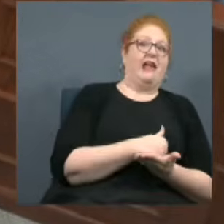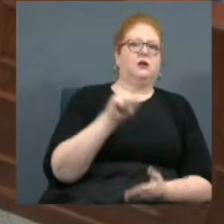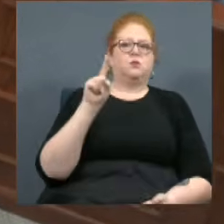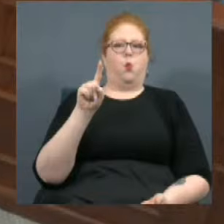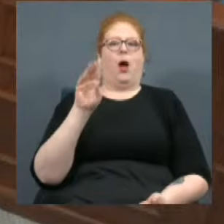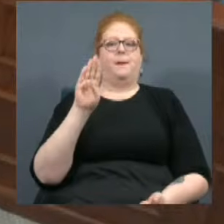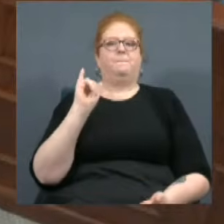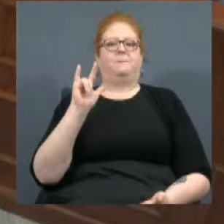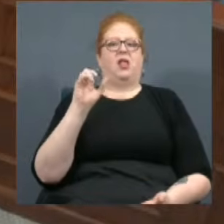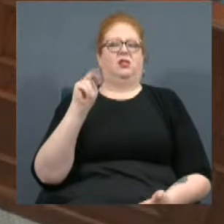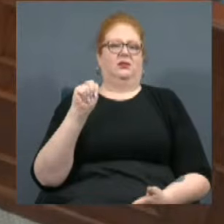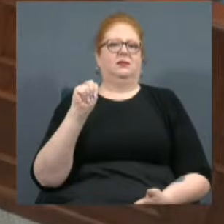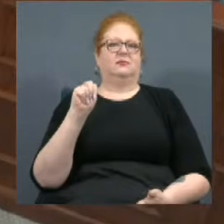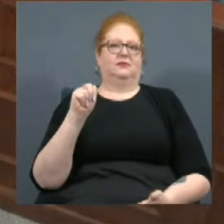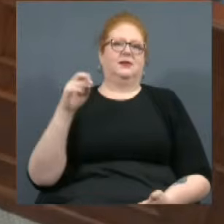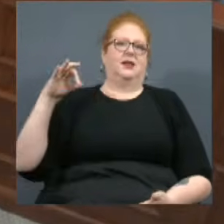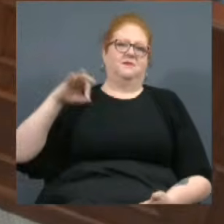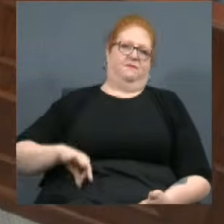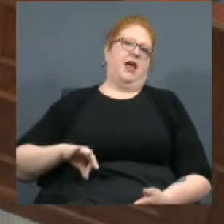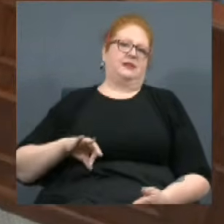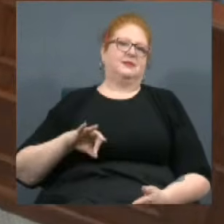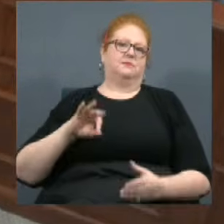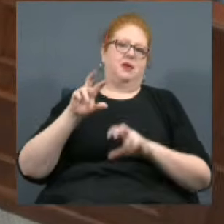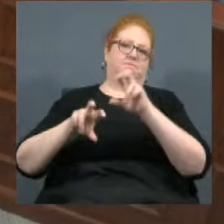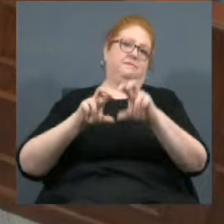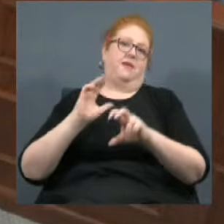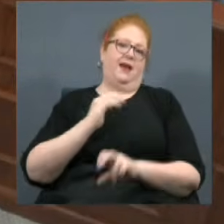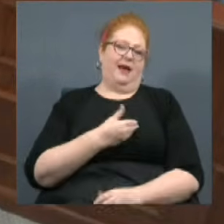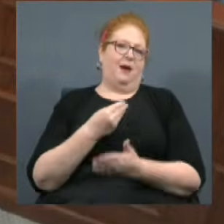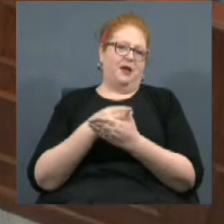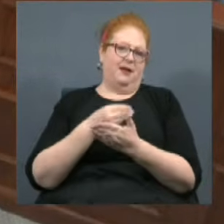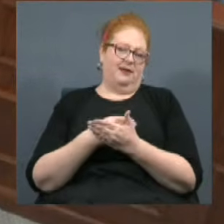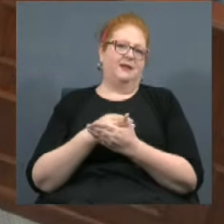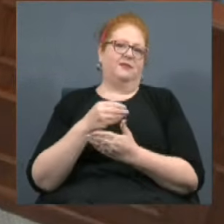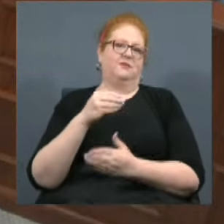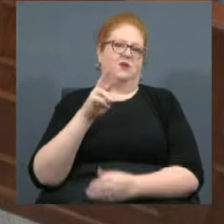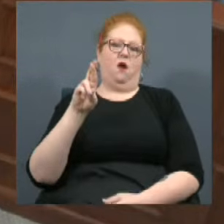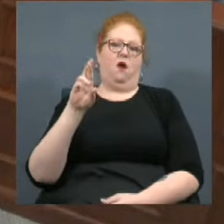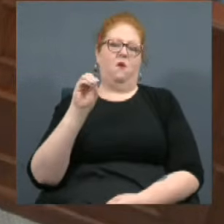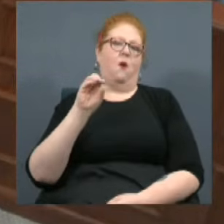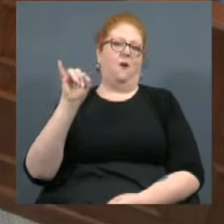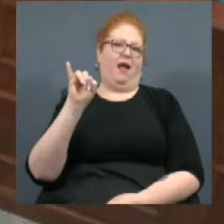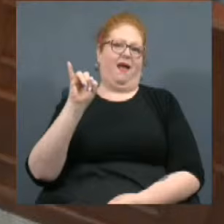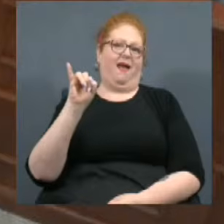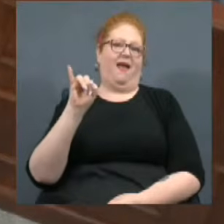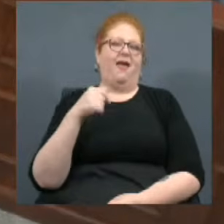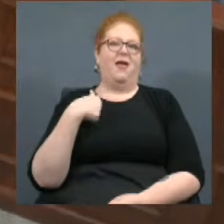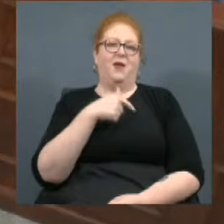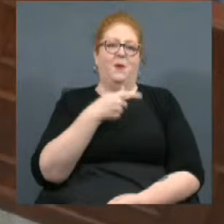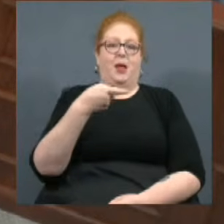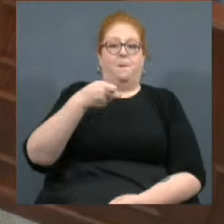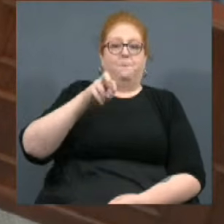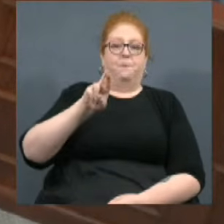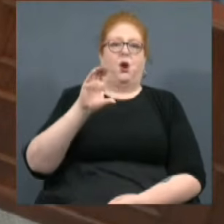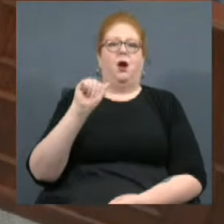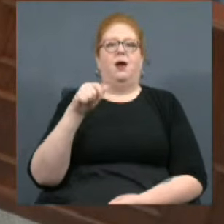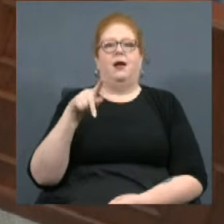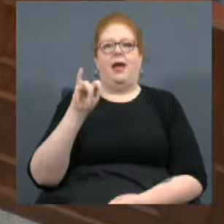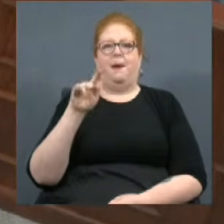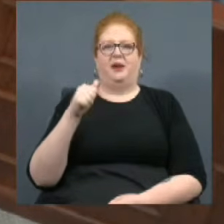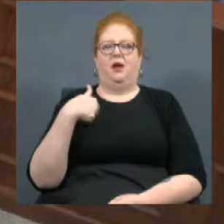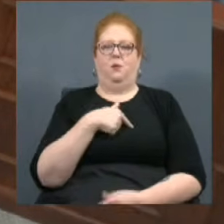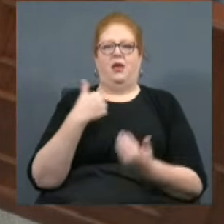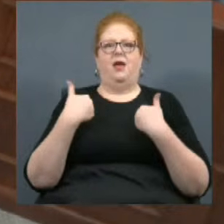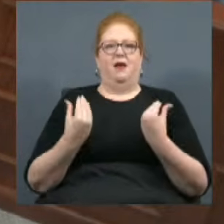And so it's a big deal for the things that we have. And probably per capita, we probably have the most fulfillment centers